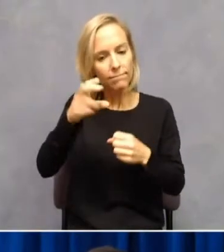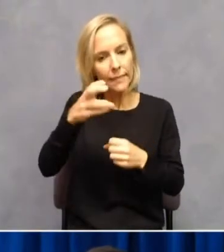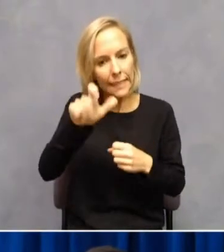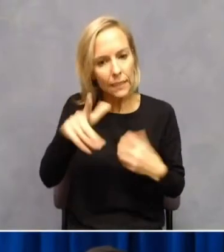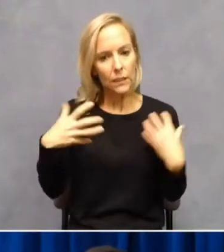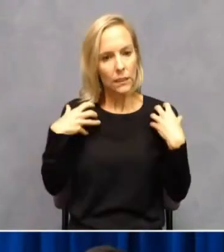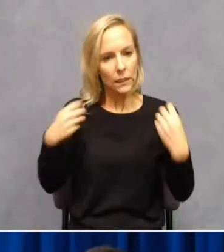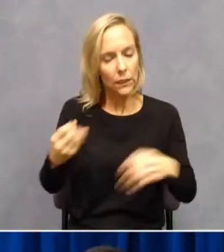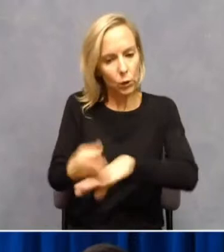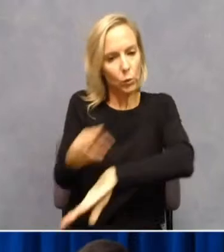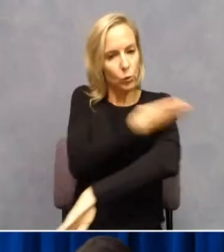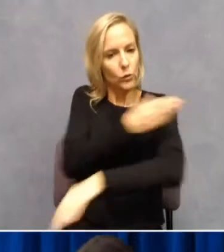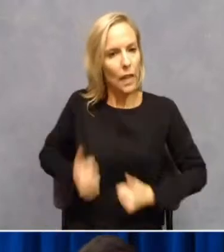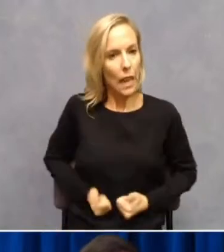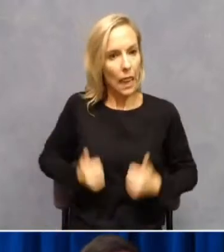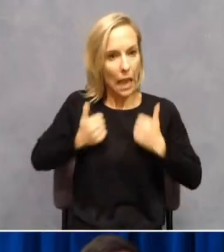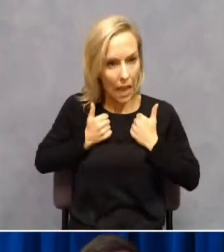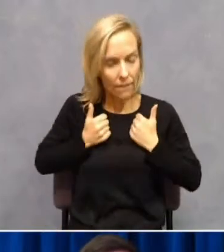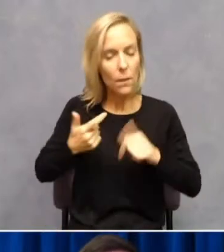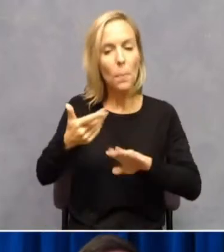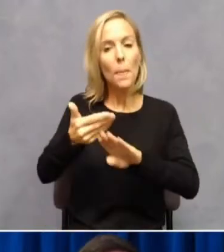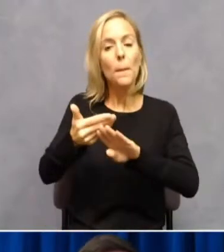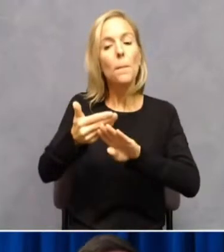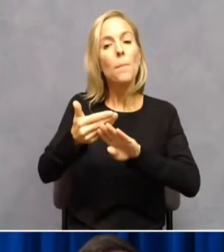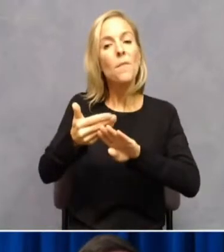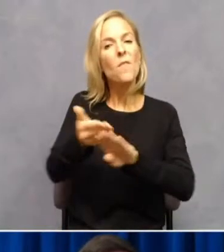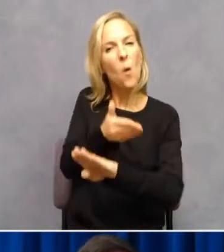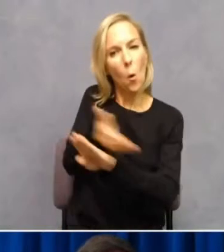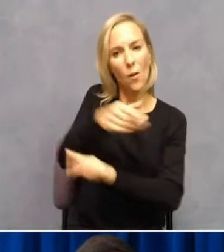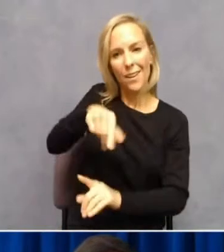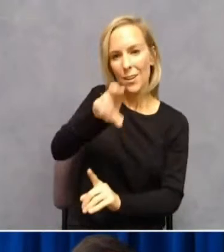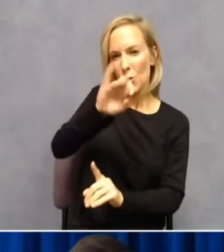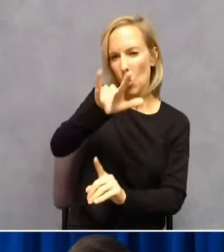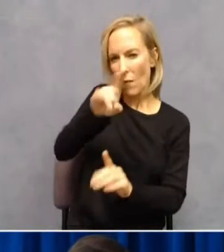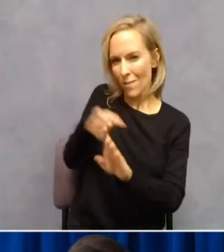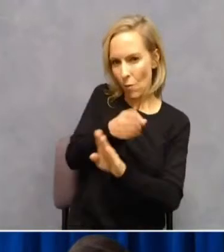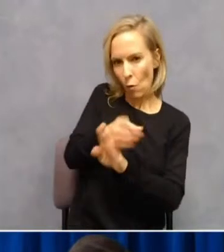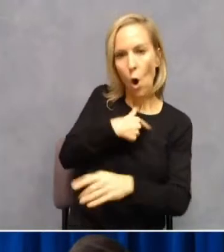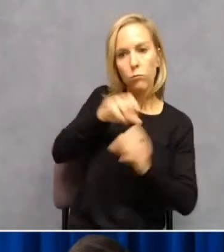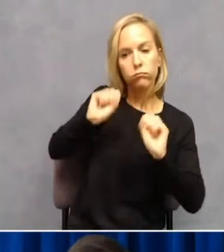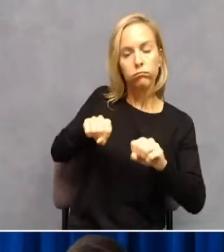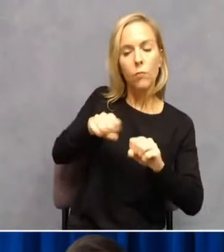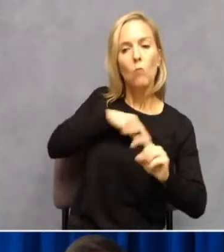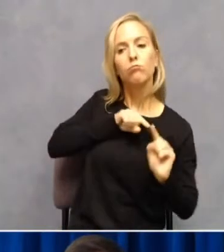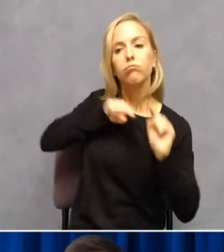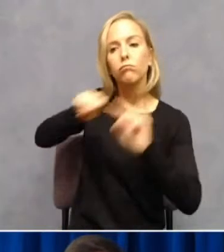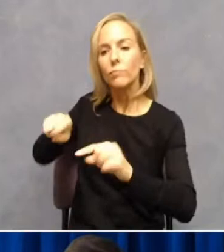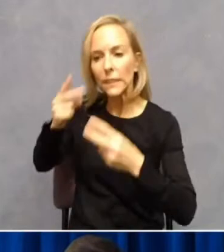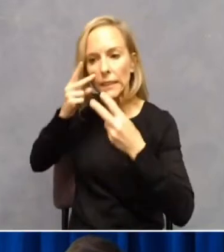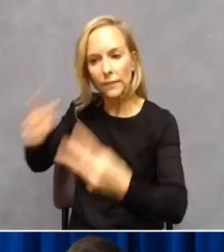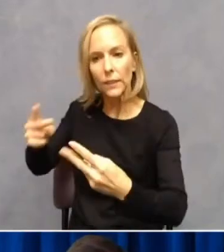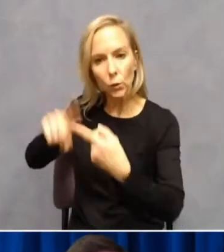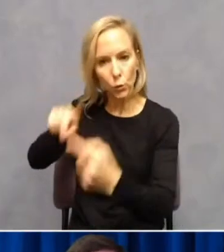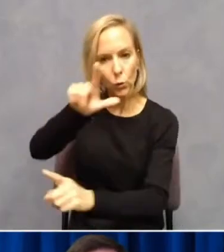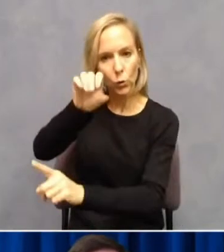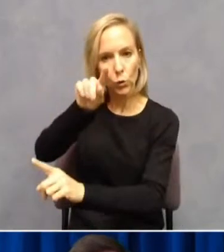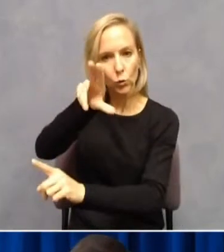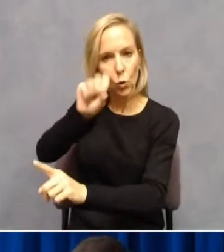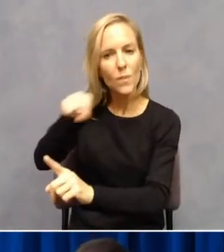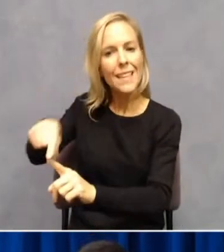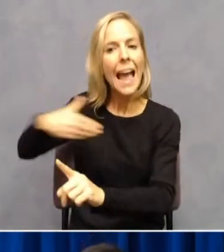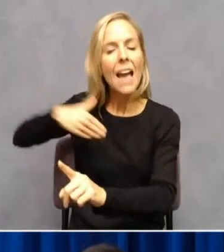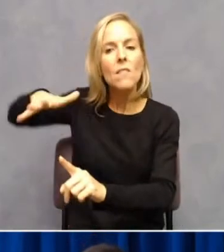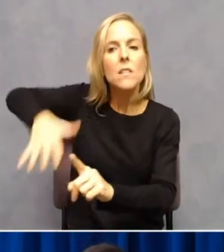to travel to Lotus for another grant that was helping to create, I believe, a garden space that we know can